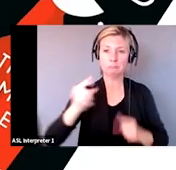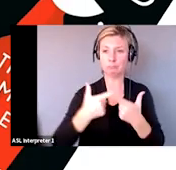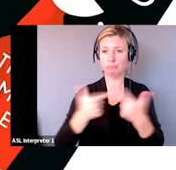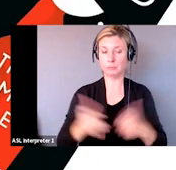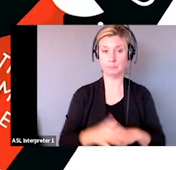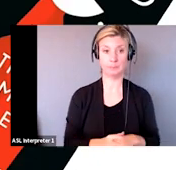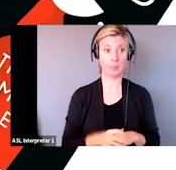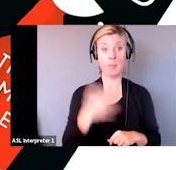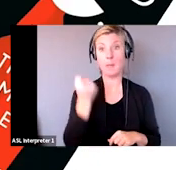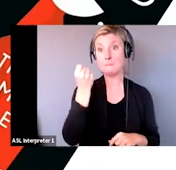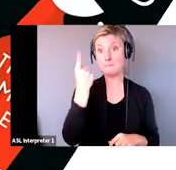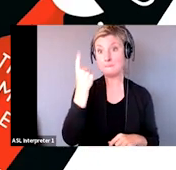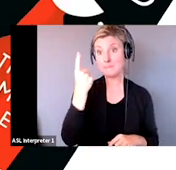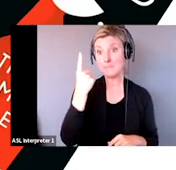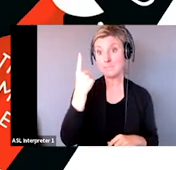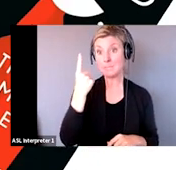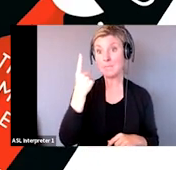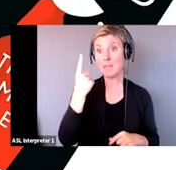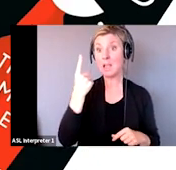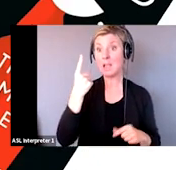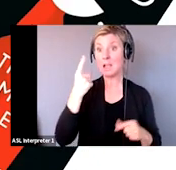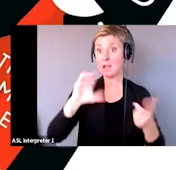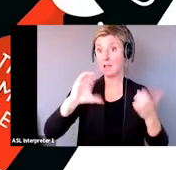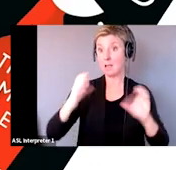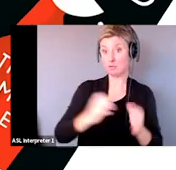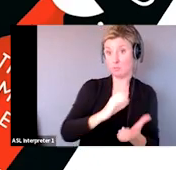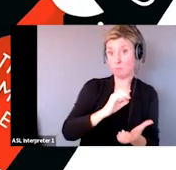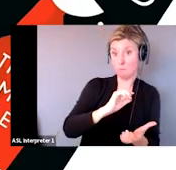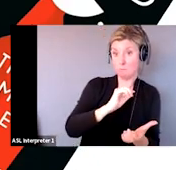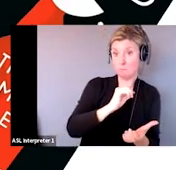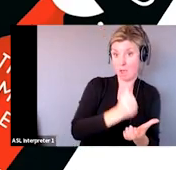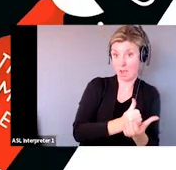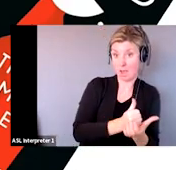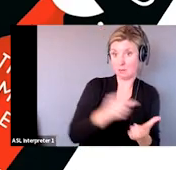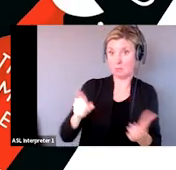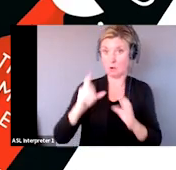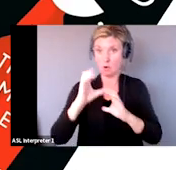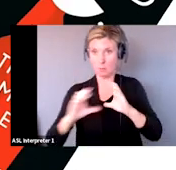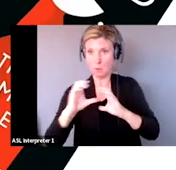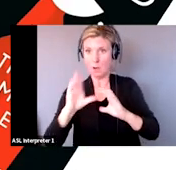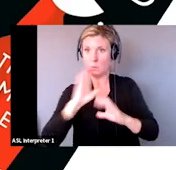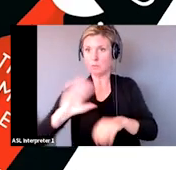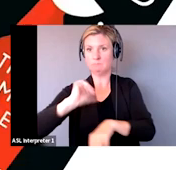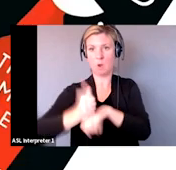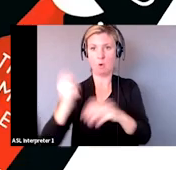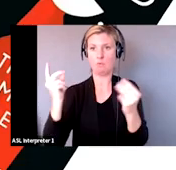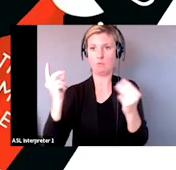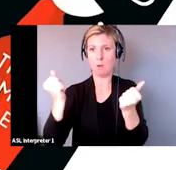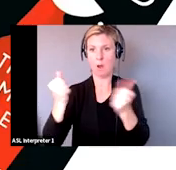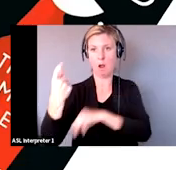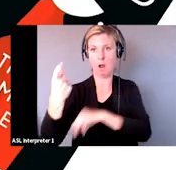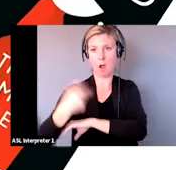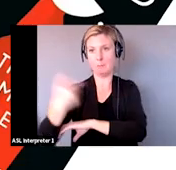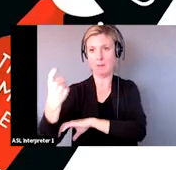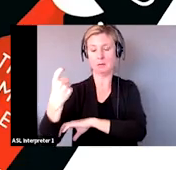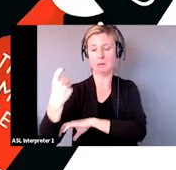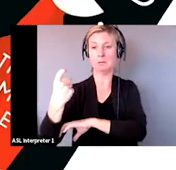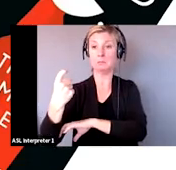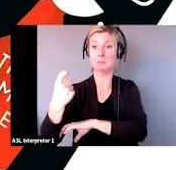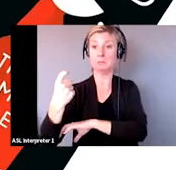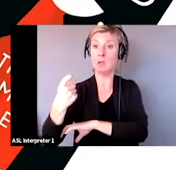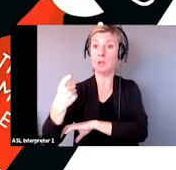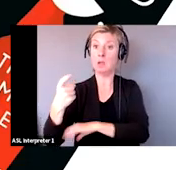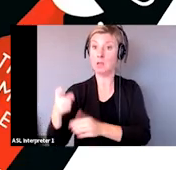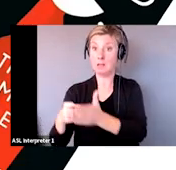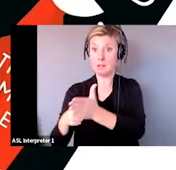unlike patents, copyright exists as soon as the work is created. It's automatic. There is no requirement to